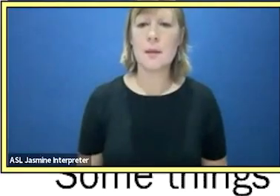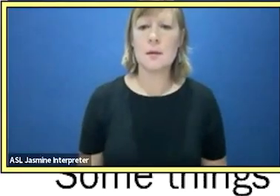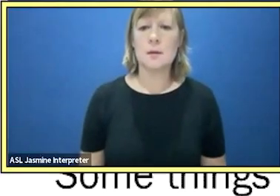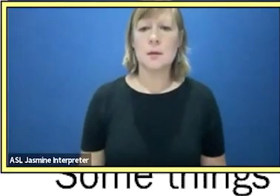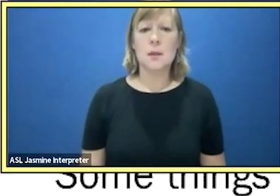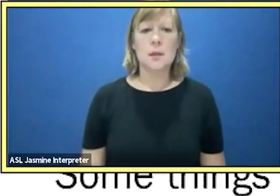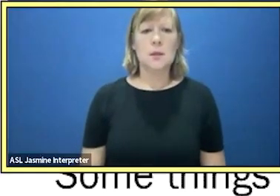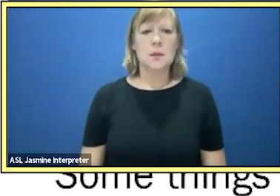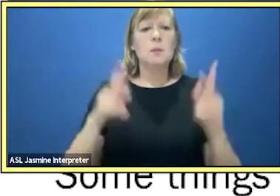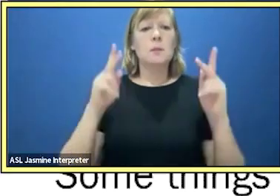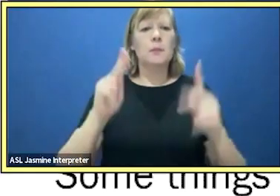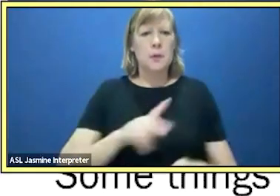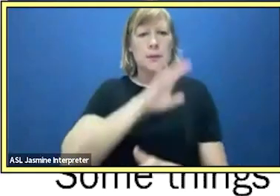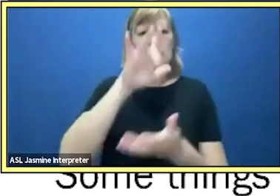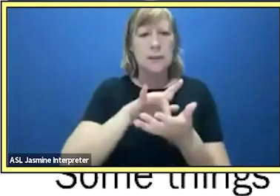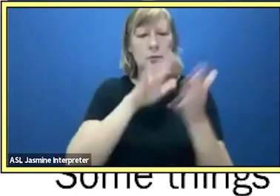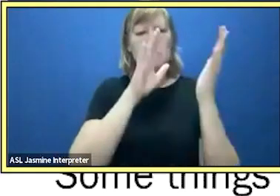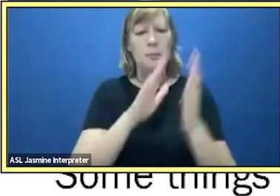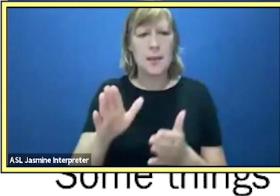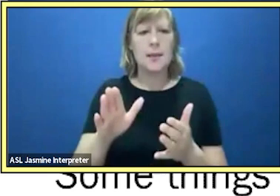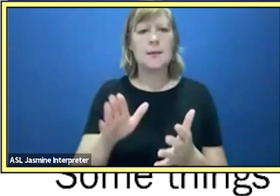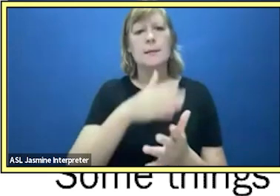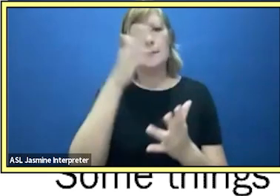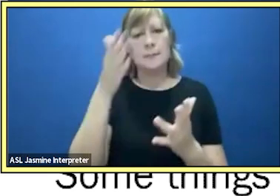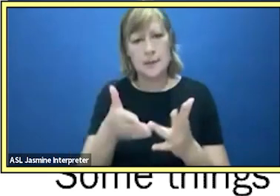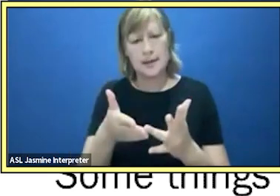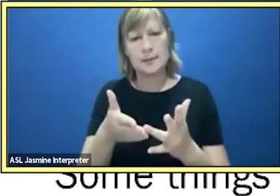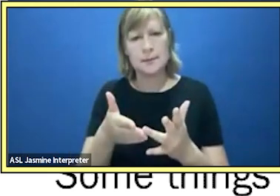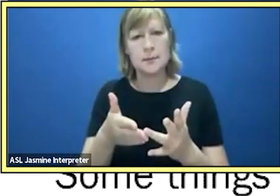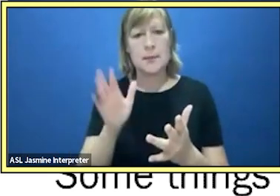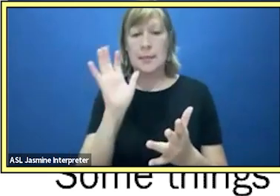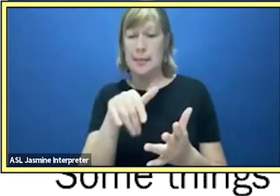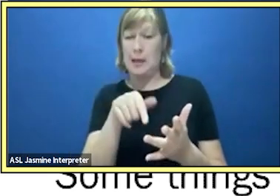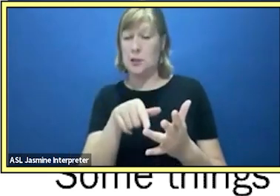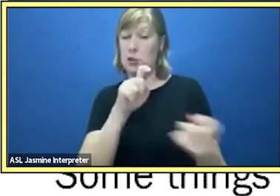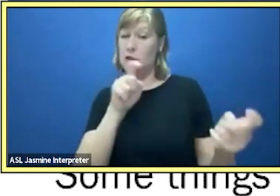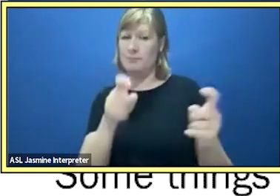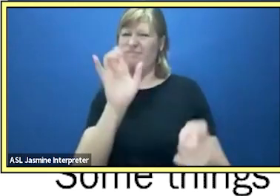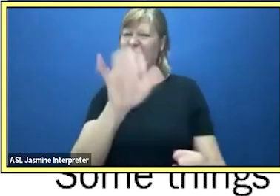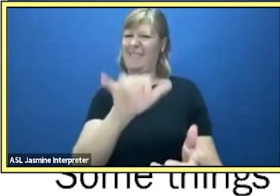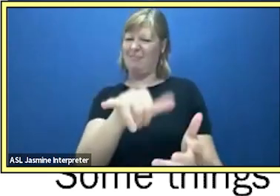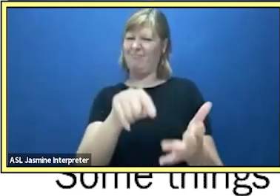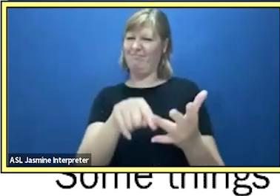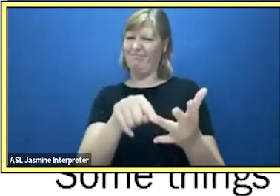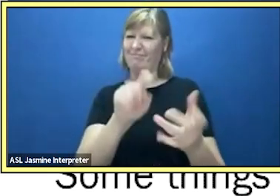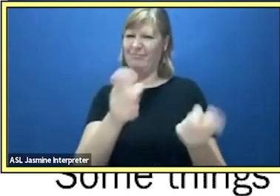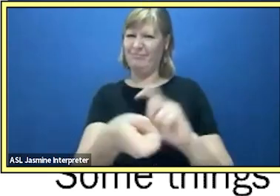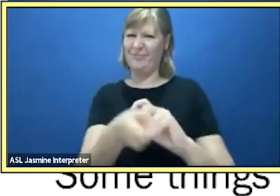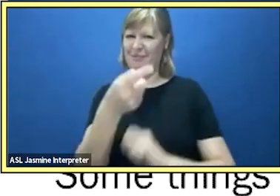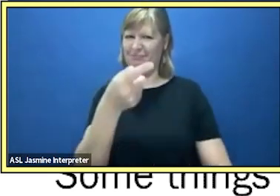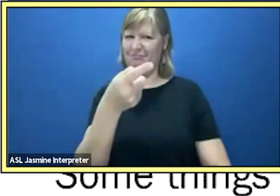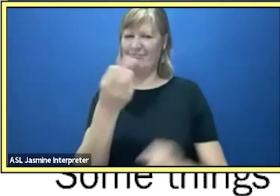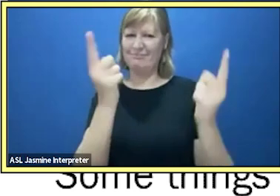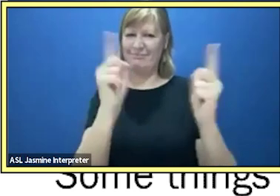So person-centered planning, that's the next step in the process. So the thing that's changed about that, here's where the change is.